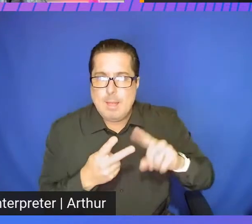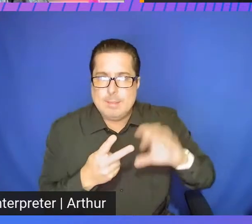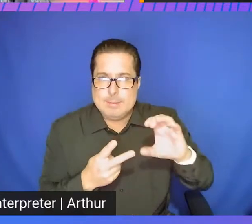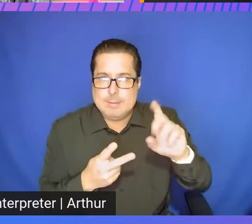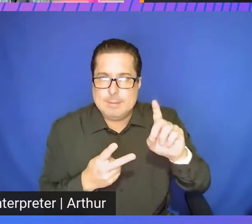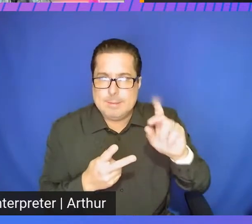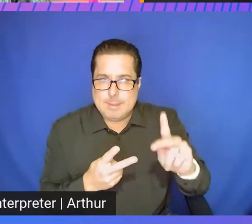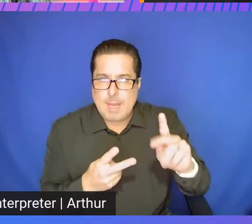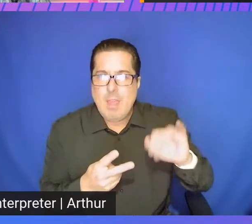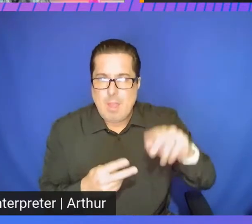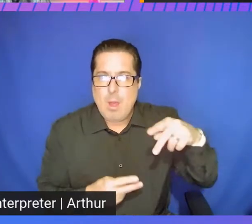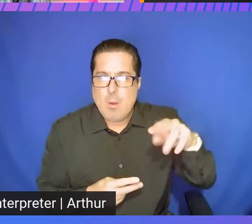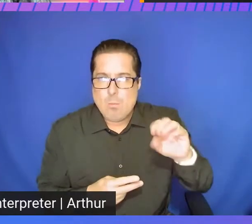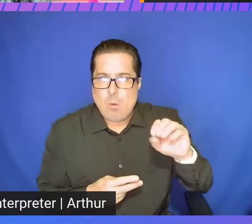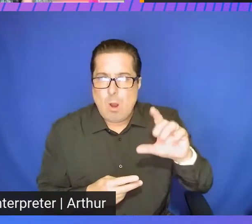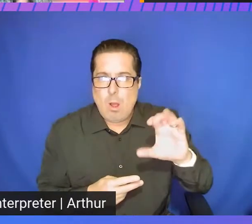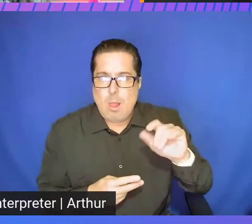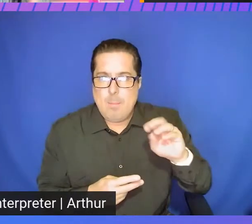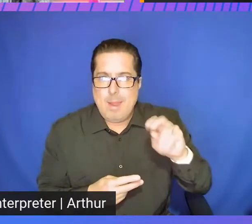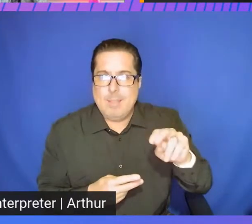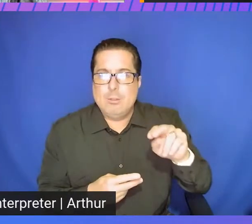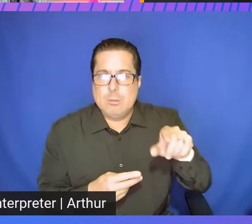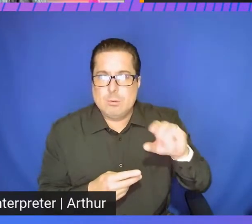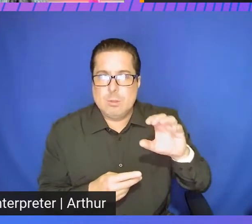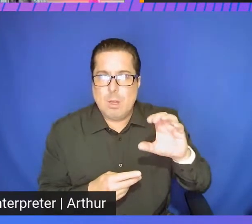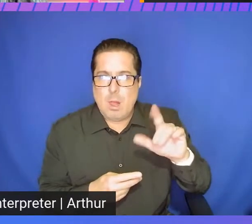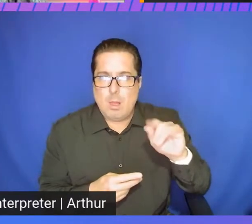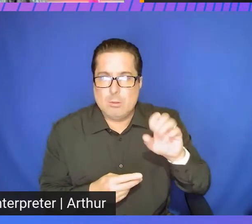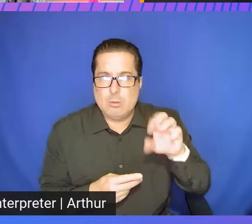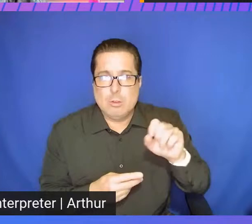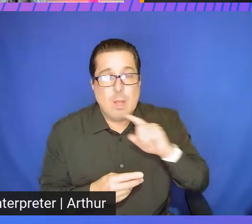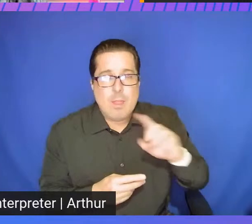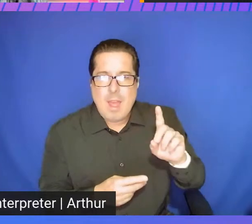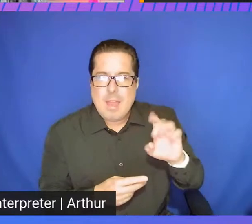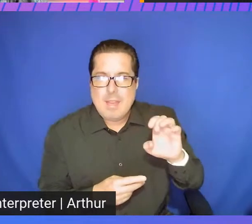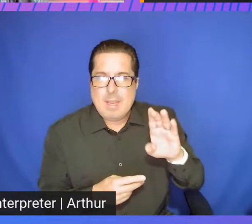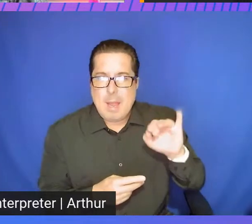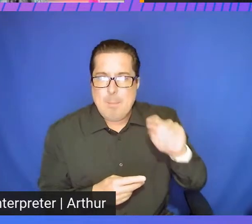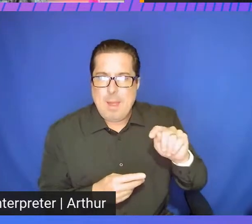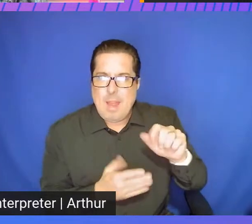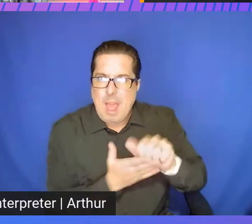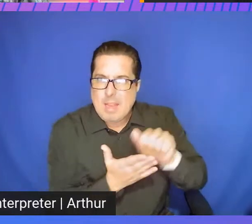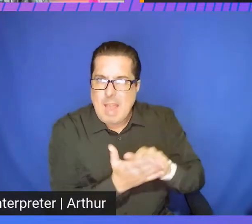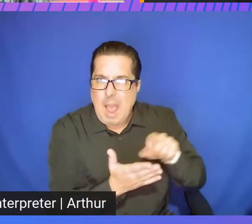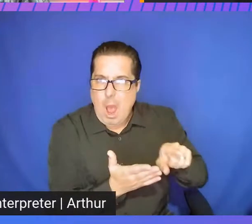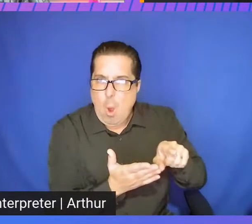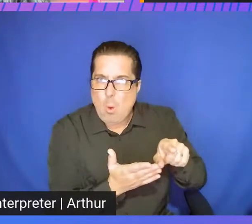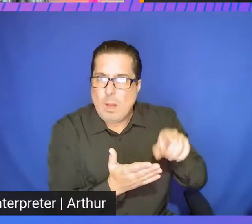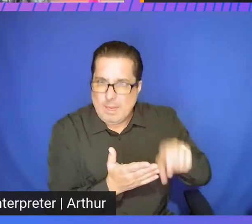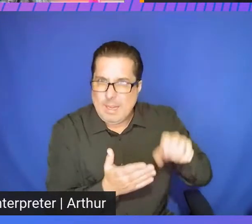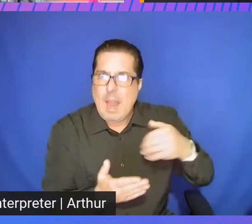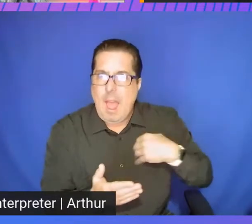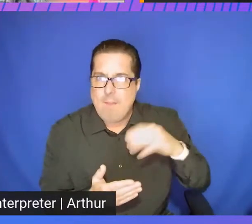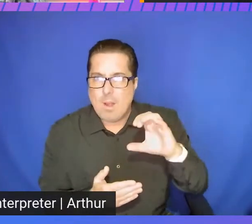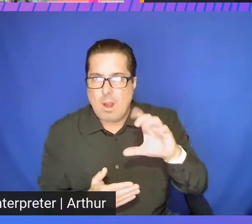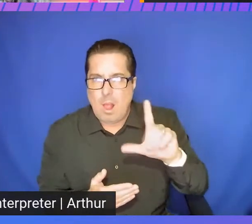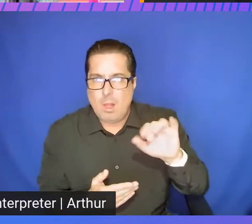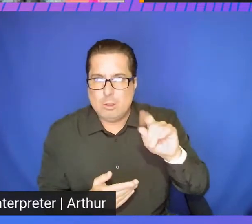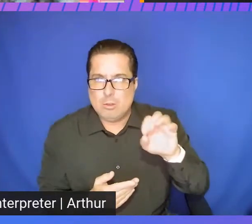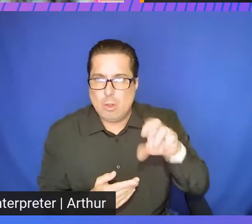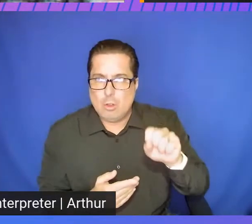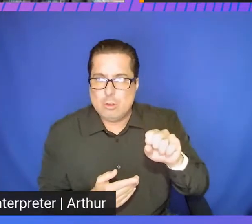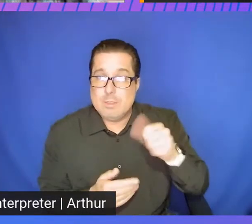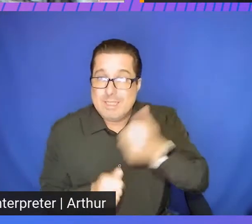clusters. But we also had a challenge of, hey, our dev accounts, they also need clusters. And every developer's got their